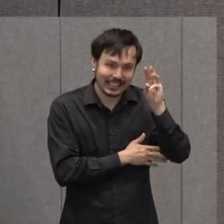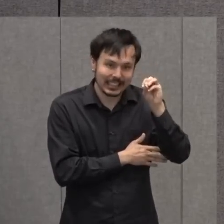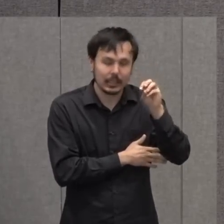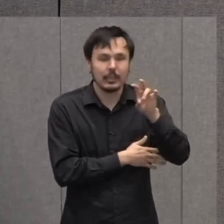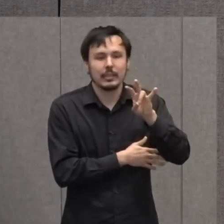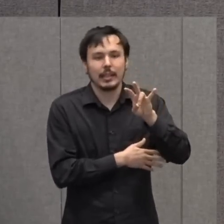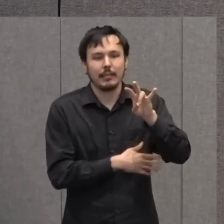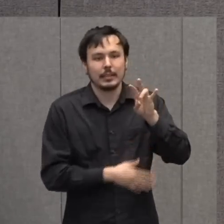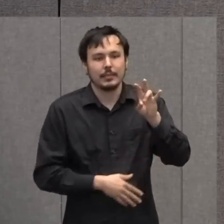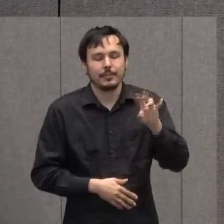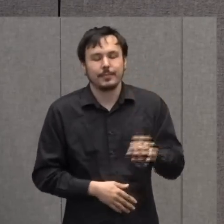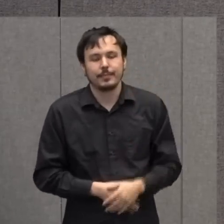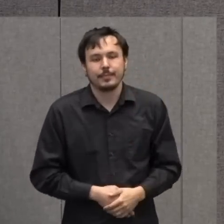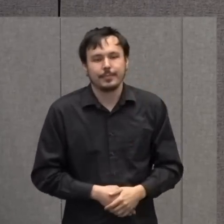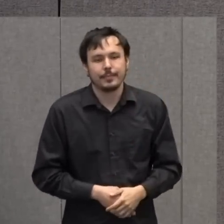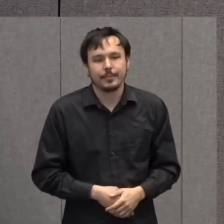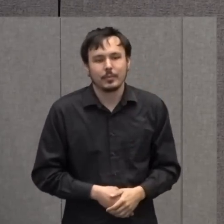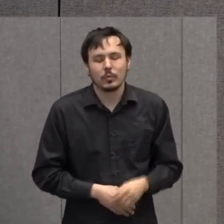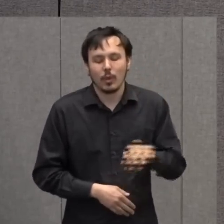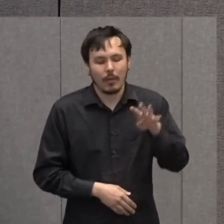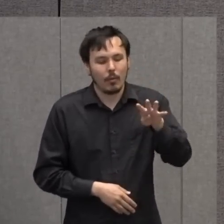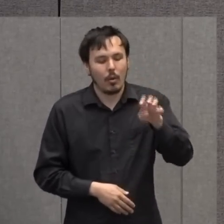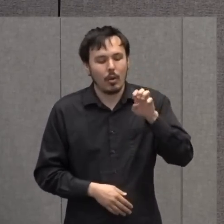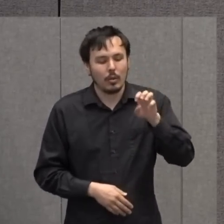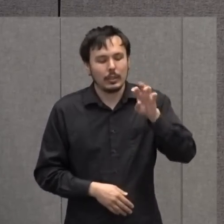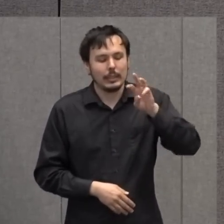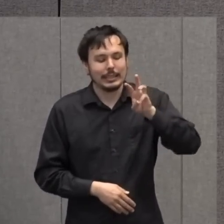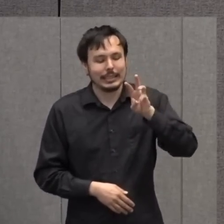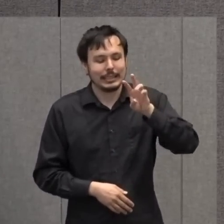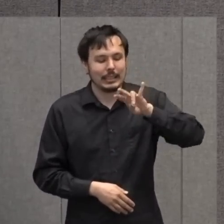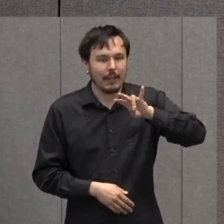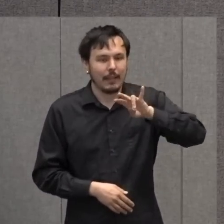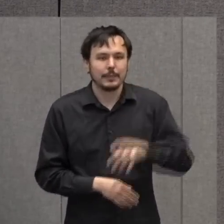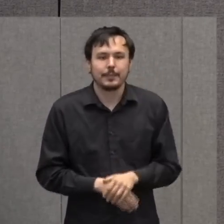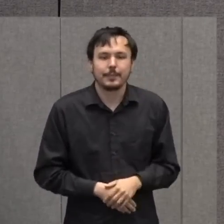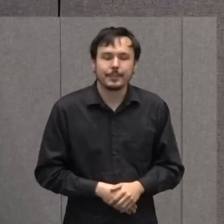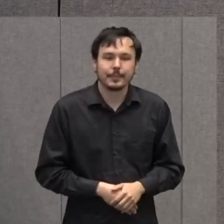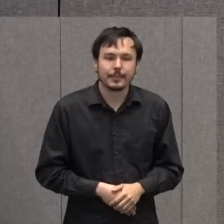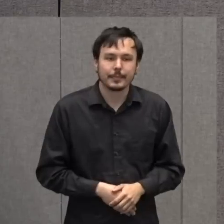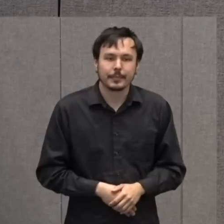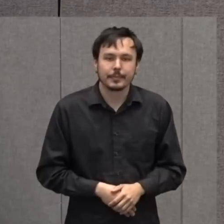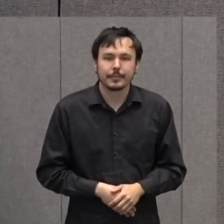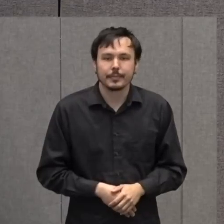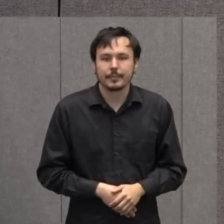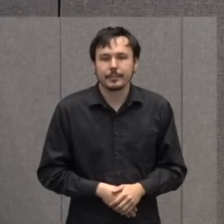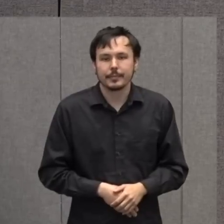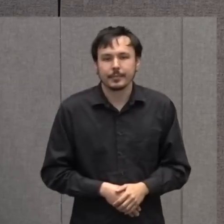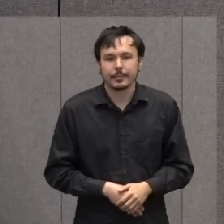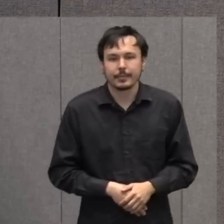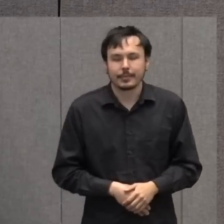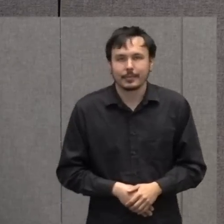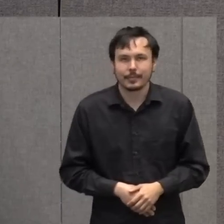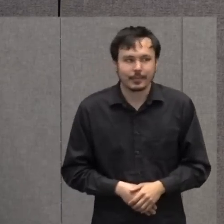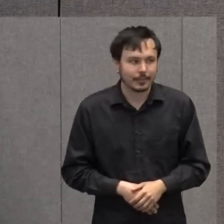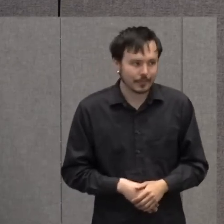467, right? Yes. Okay, I'm going to use the back of this. See, I'm improvising. Tape? Good job. I'm